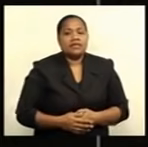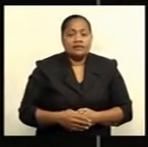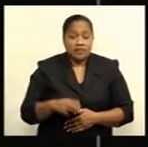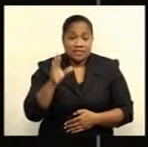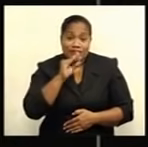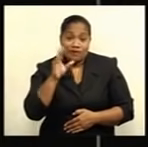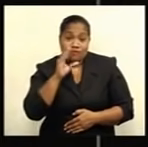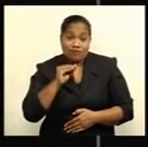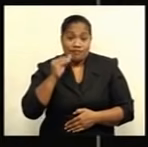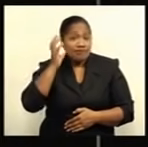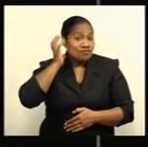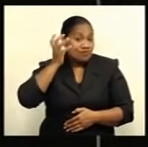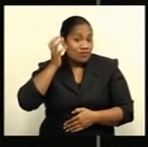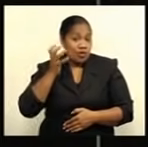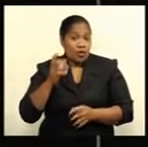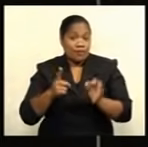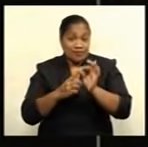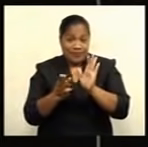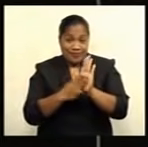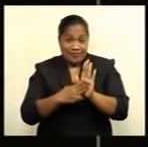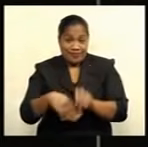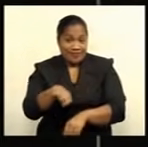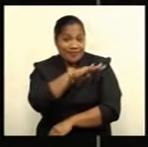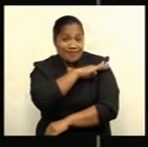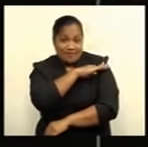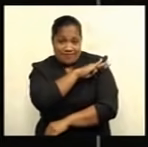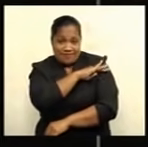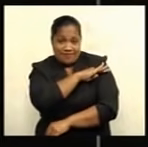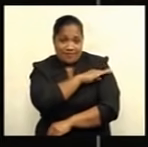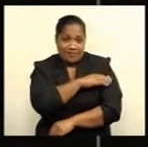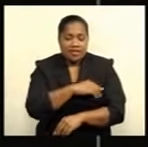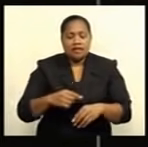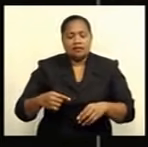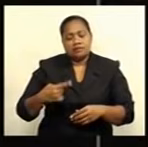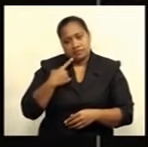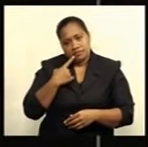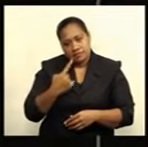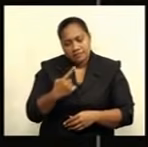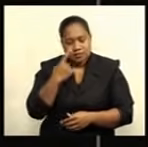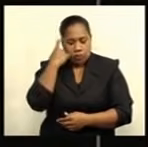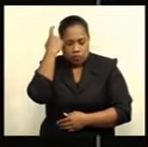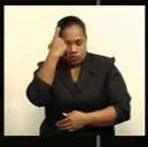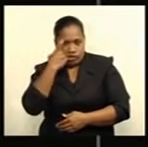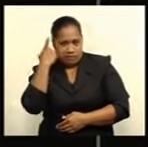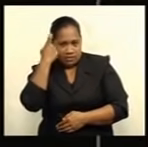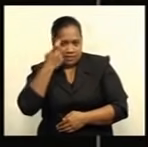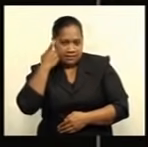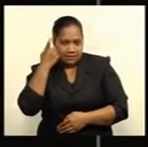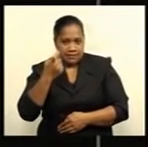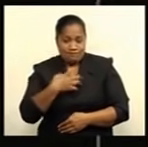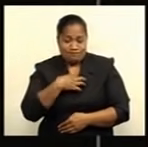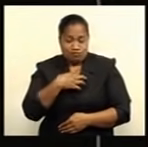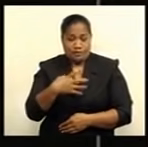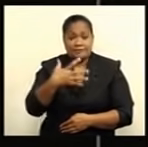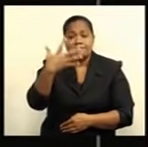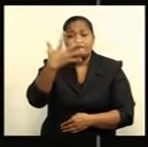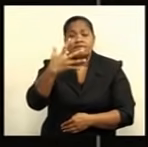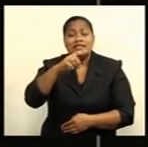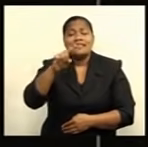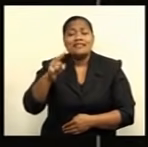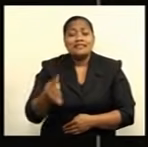One's Nailalakai program, Prime Minister Morenge Bainimarama revealed he is worried that there are more than